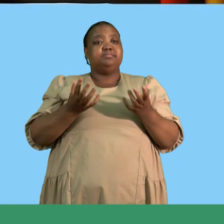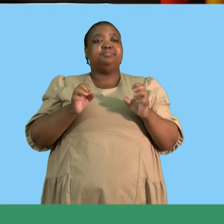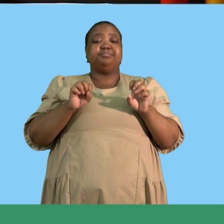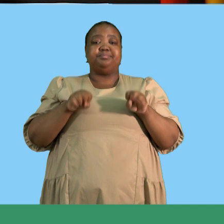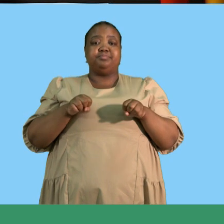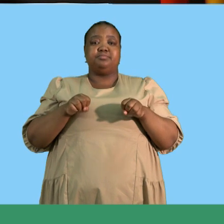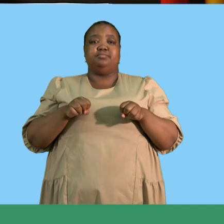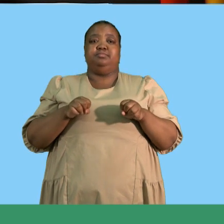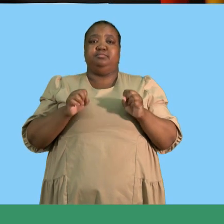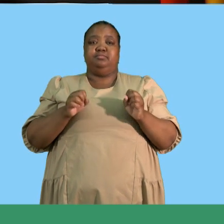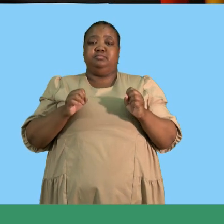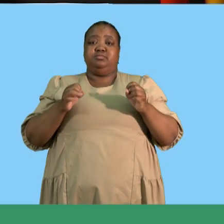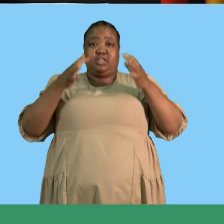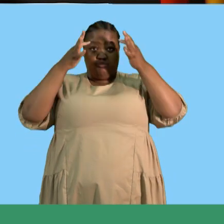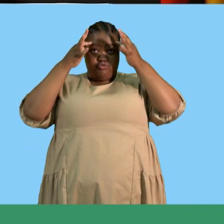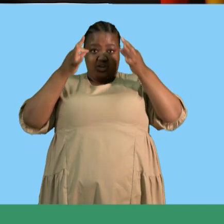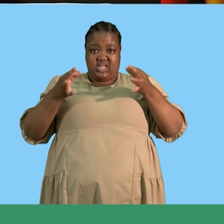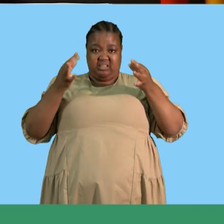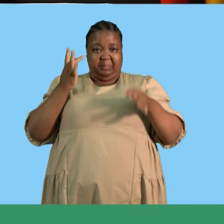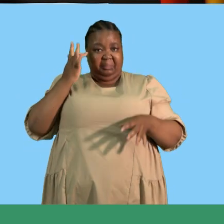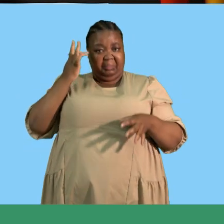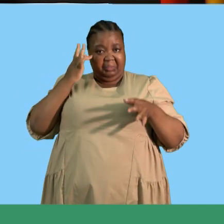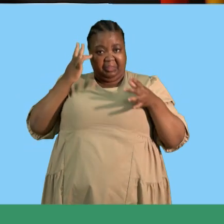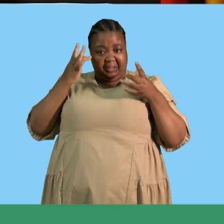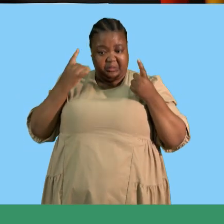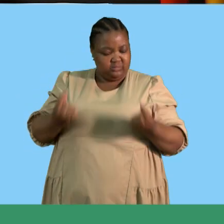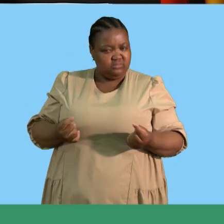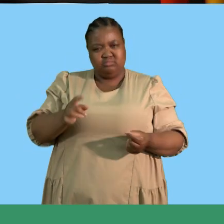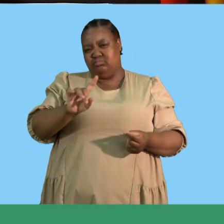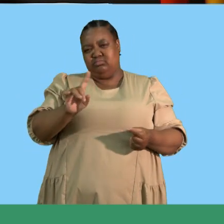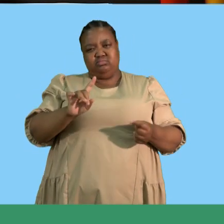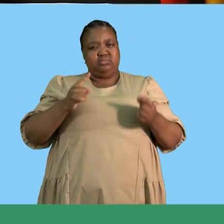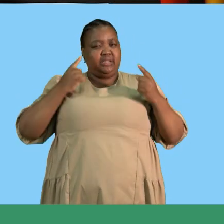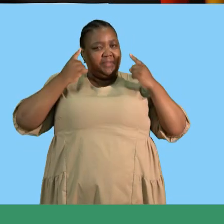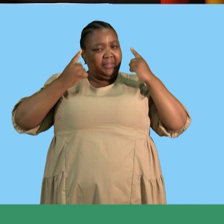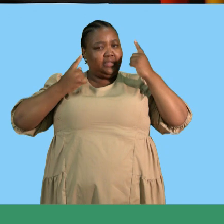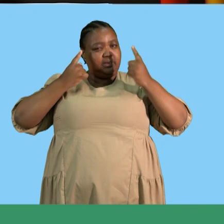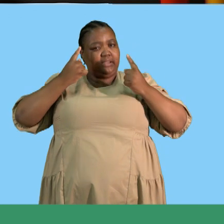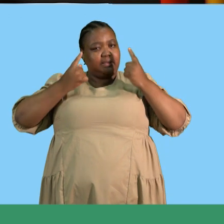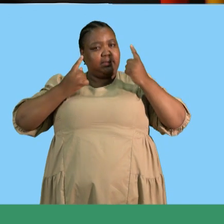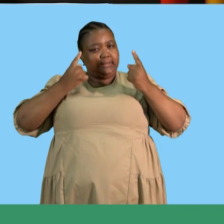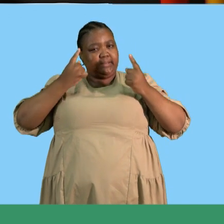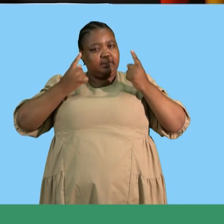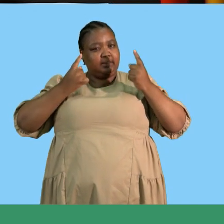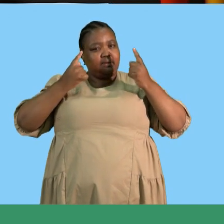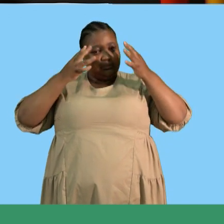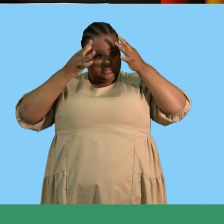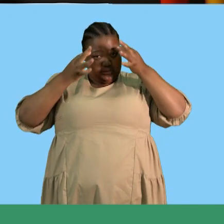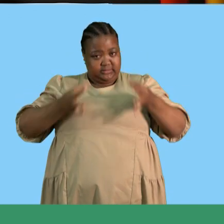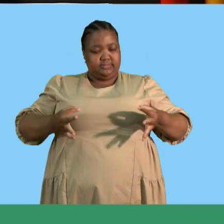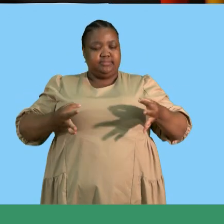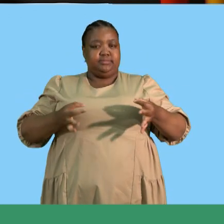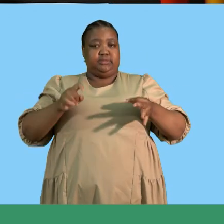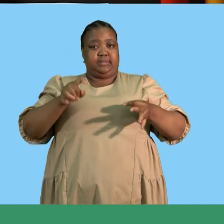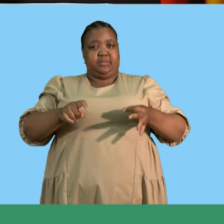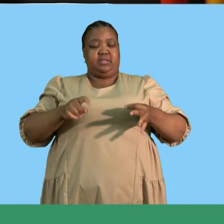must be able to take calculated risks, because in order for a business to be successful, there are different risks